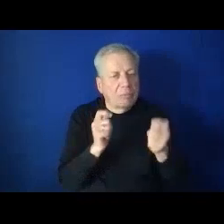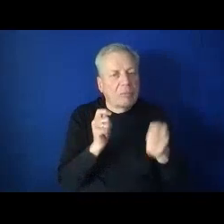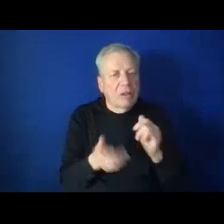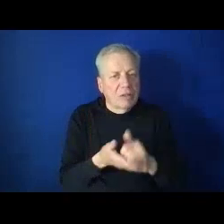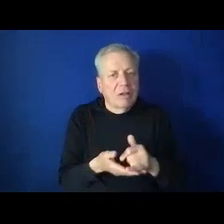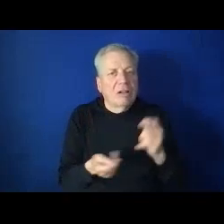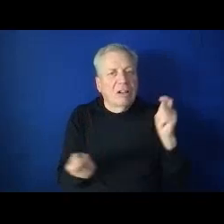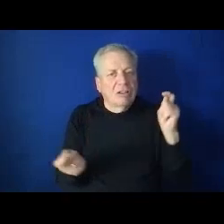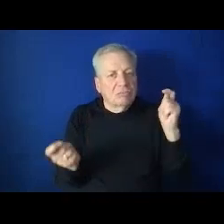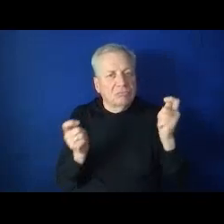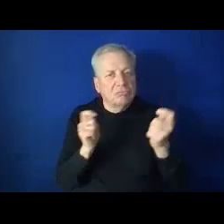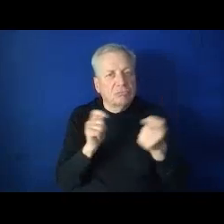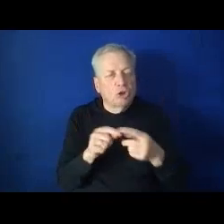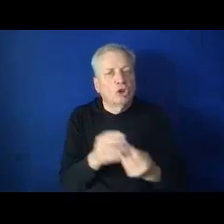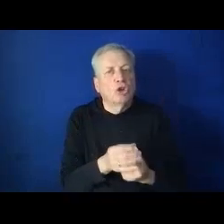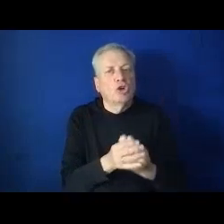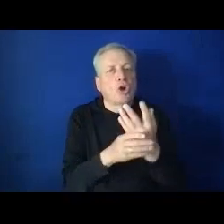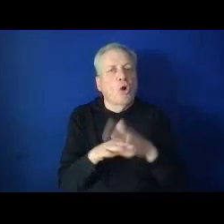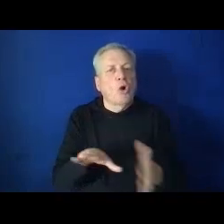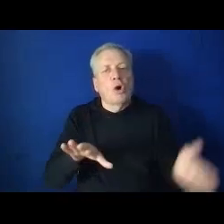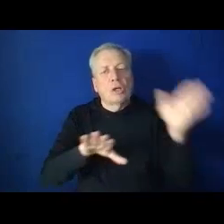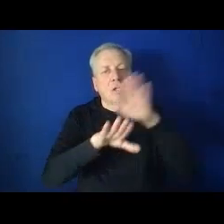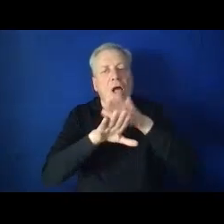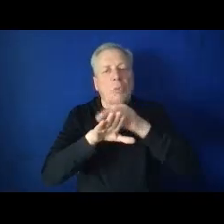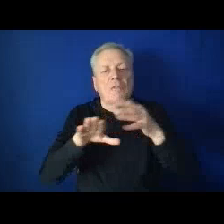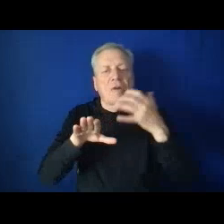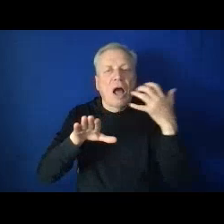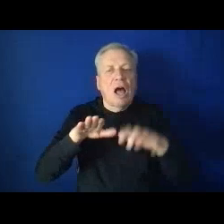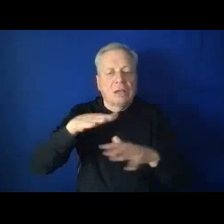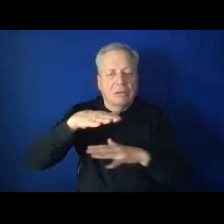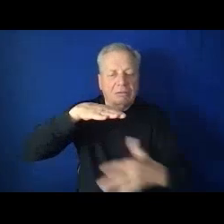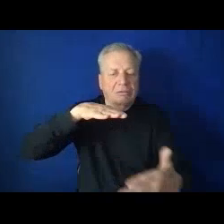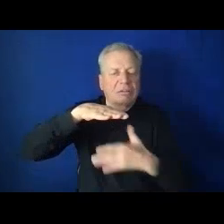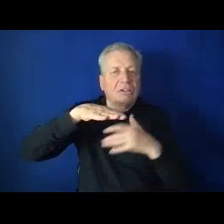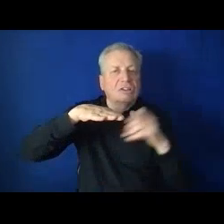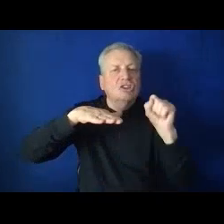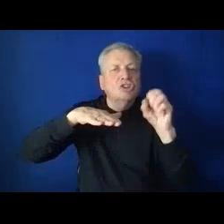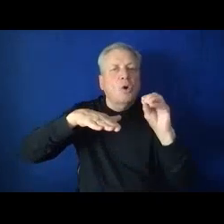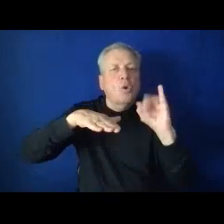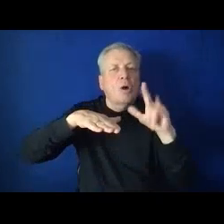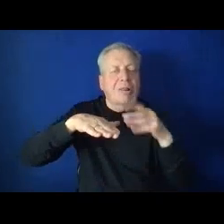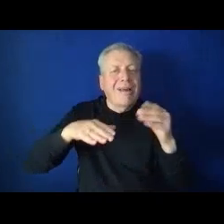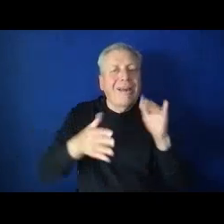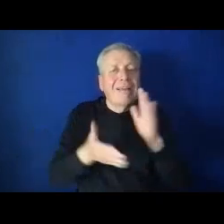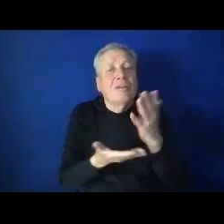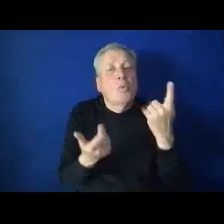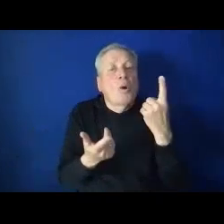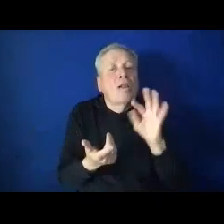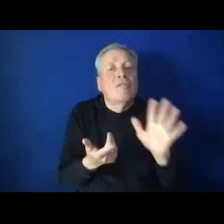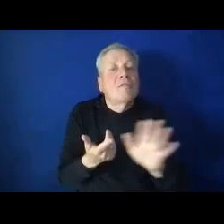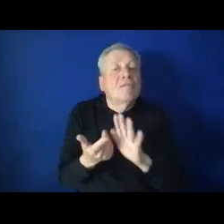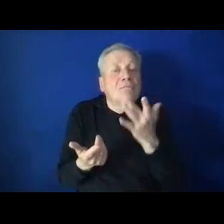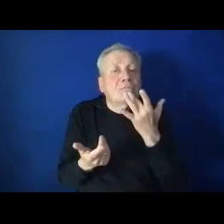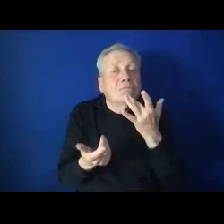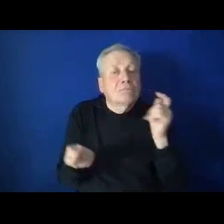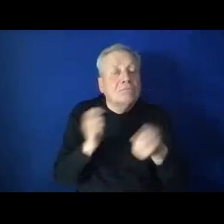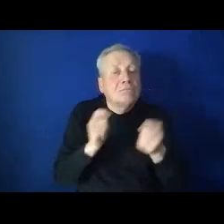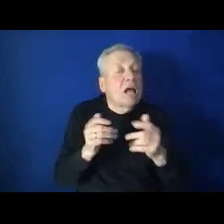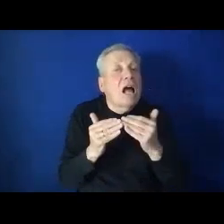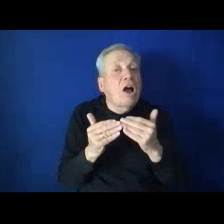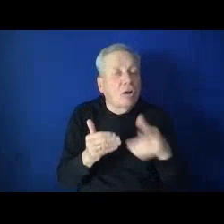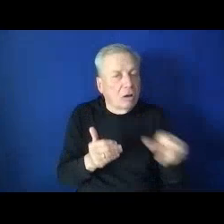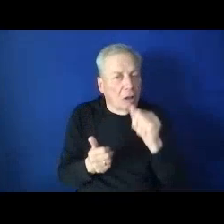them to grow on top of hot soil. And one of those adaptations is being able to